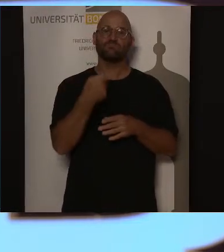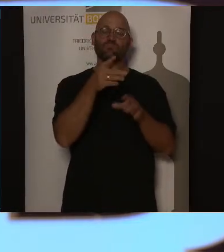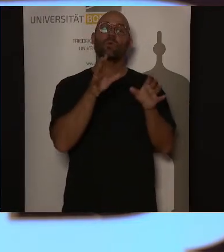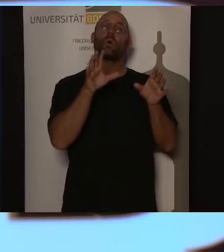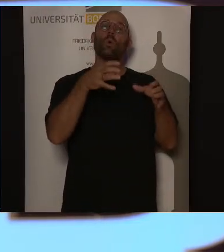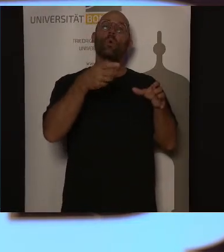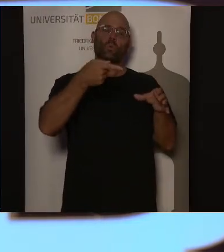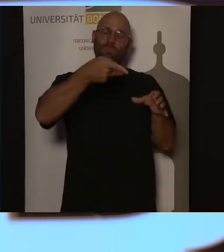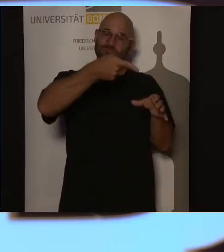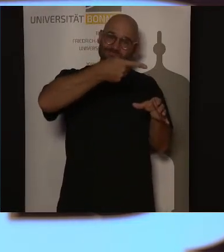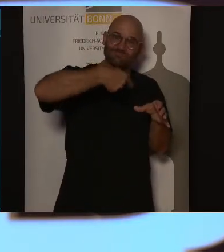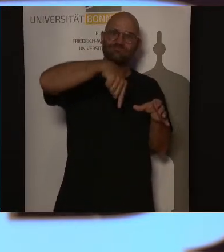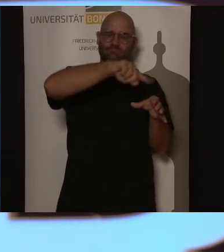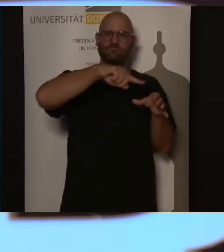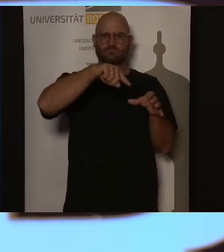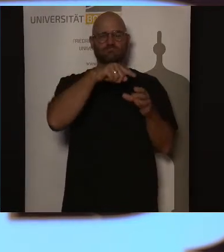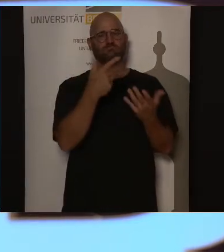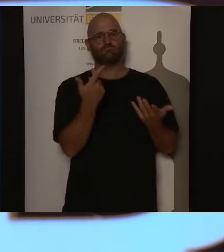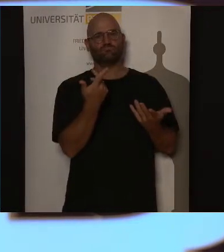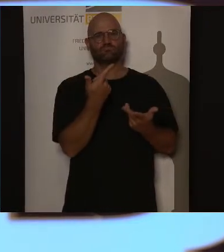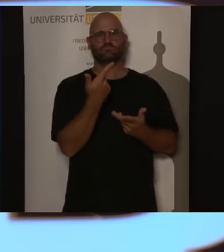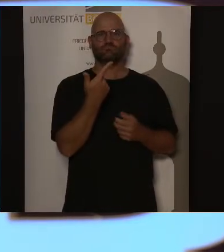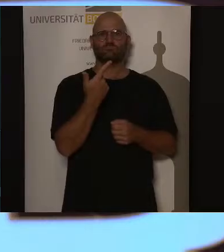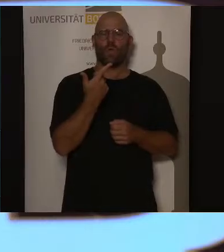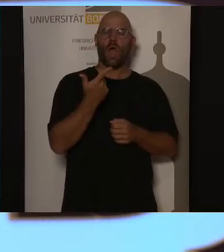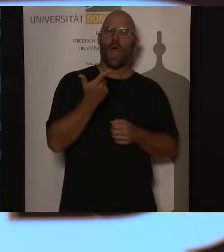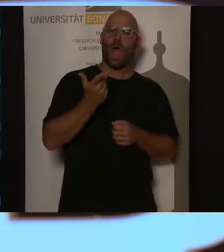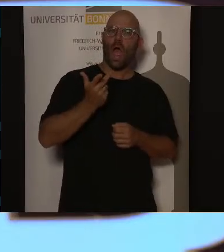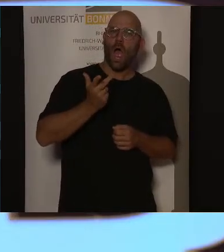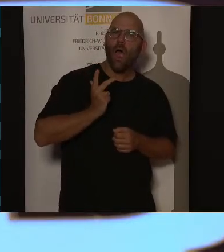a special group of people